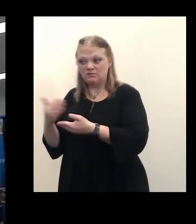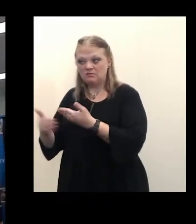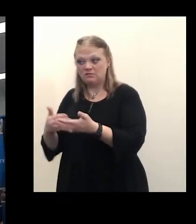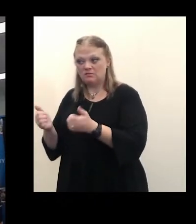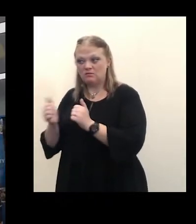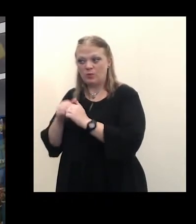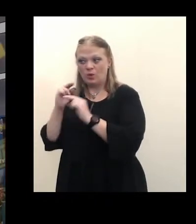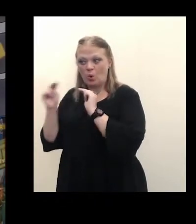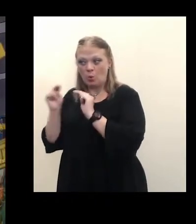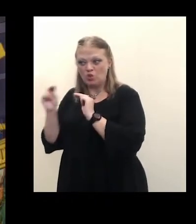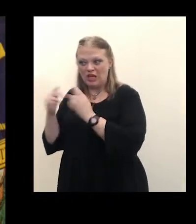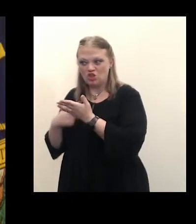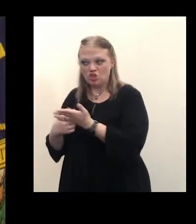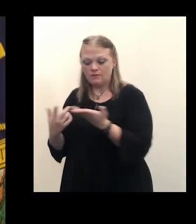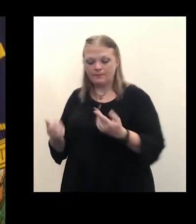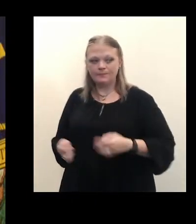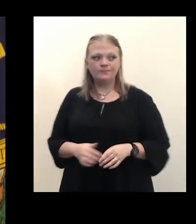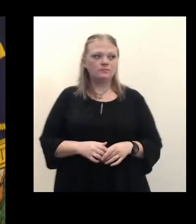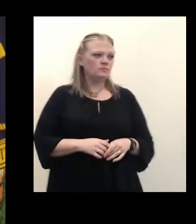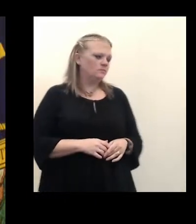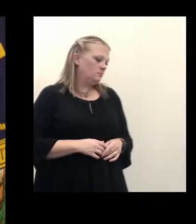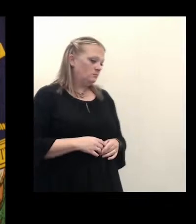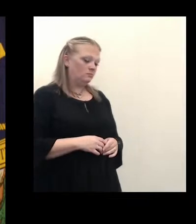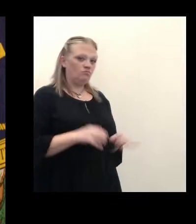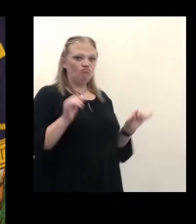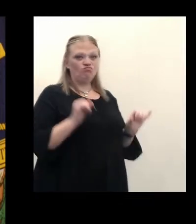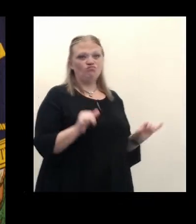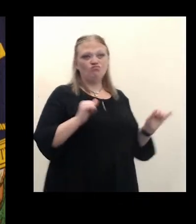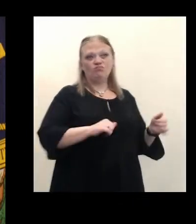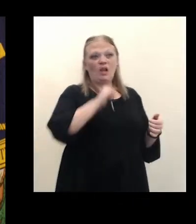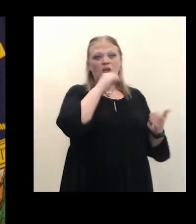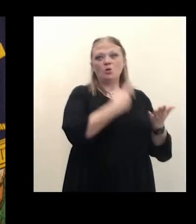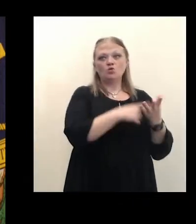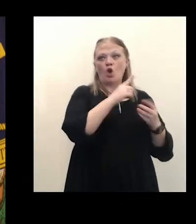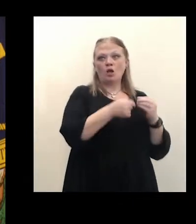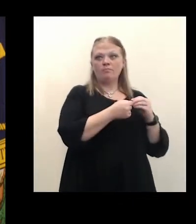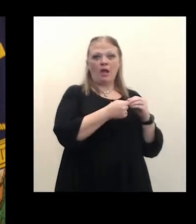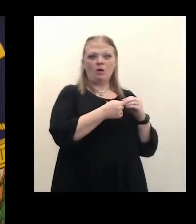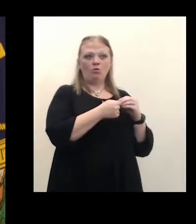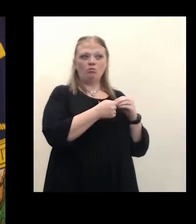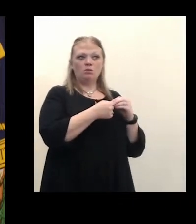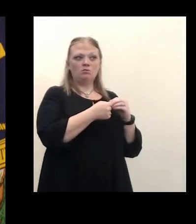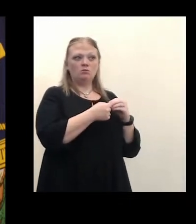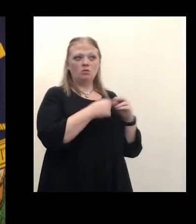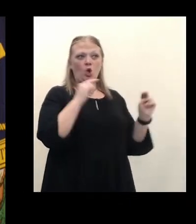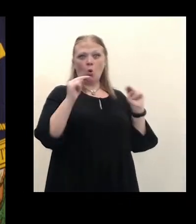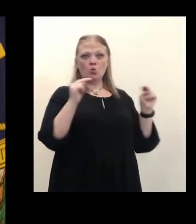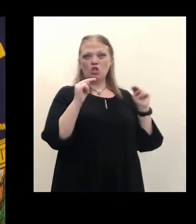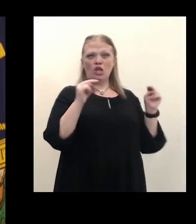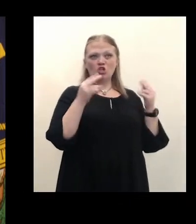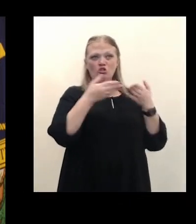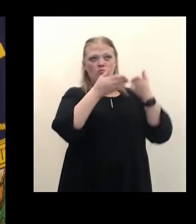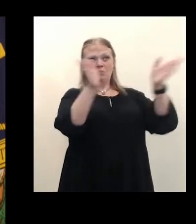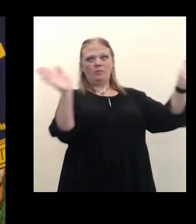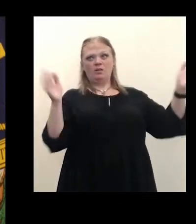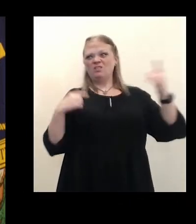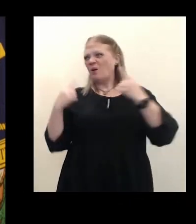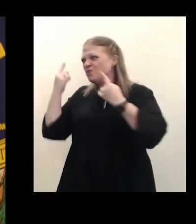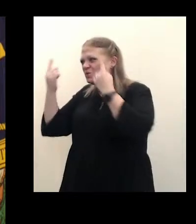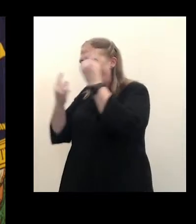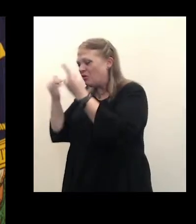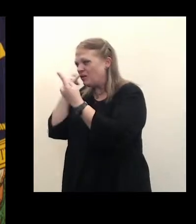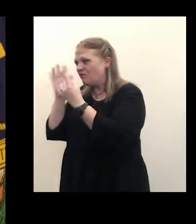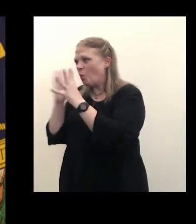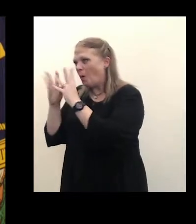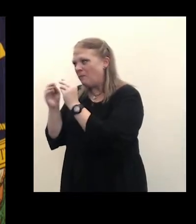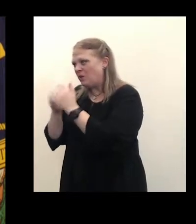negotiations. As always, I don't talk about the status of negotiations and publicly. I'm just wondering if you're going to meet with the legislature